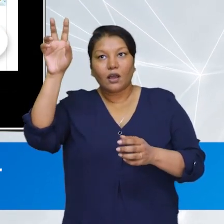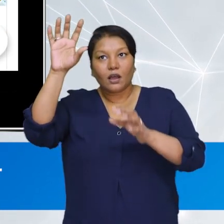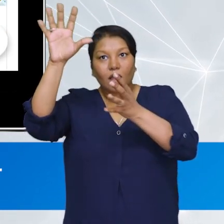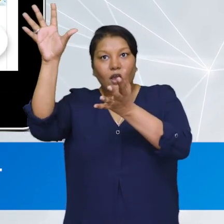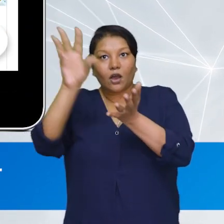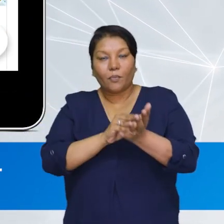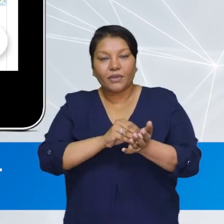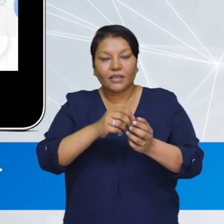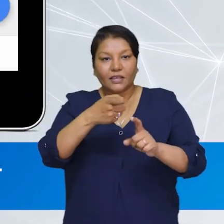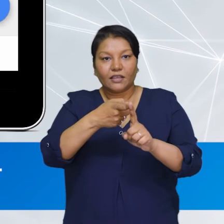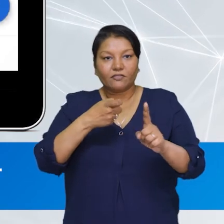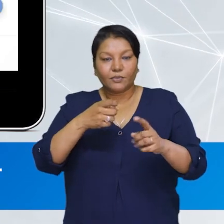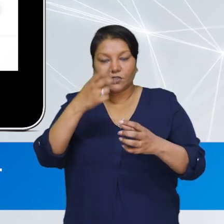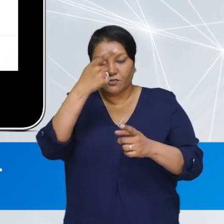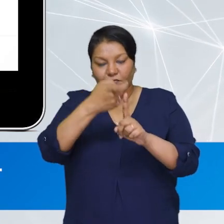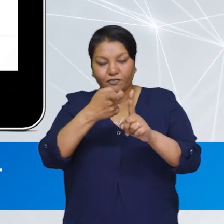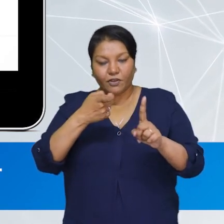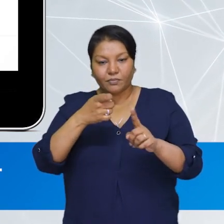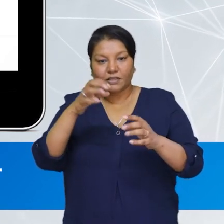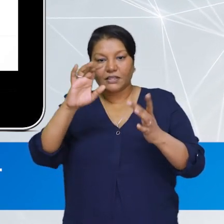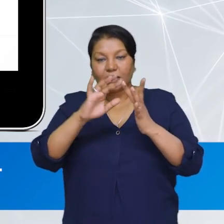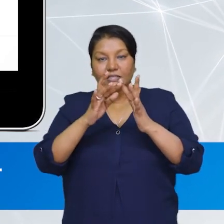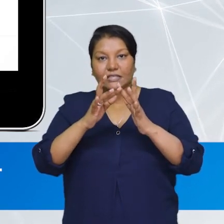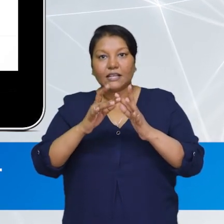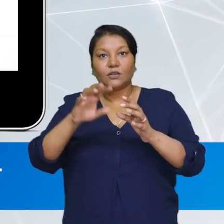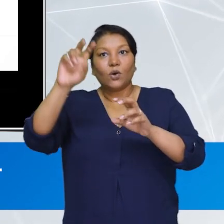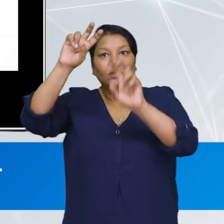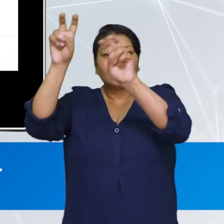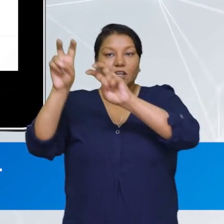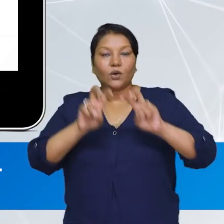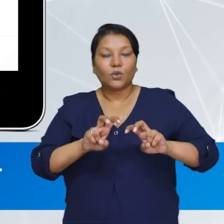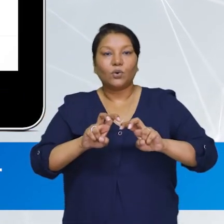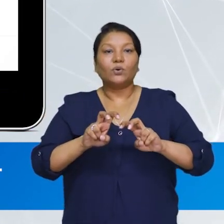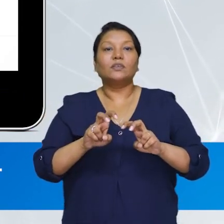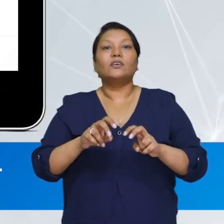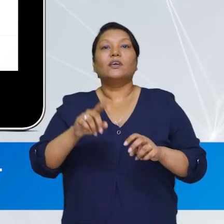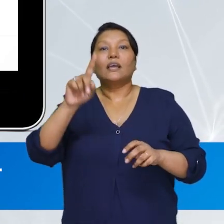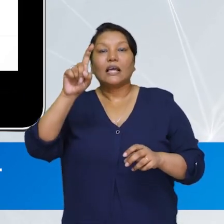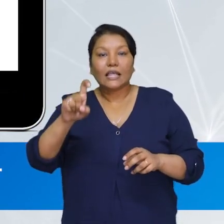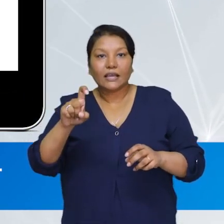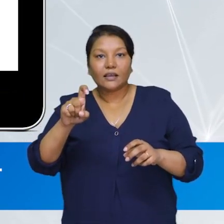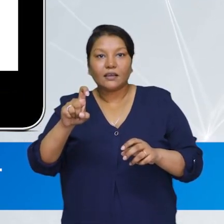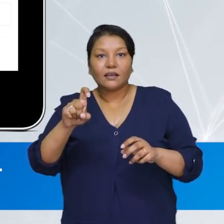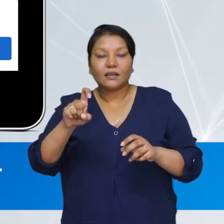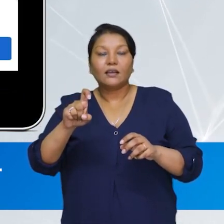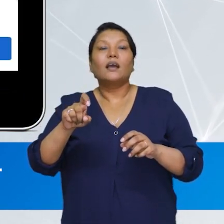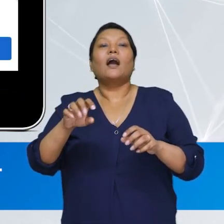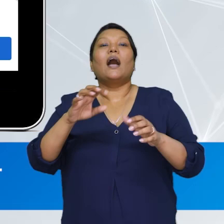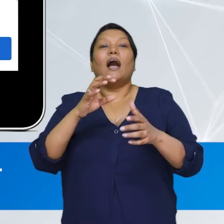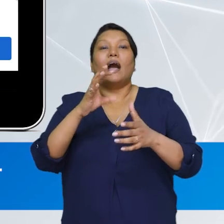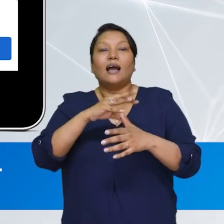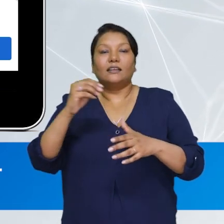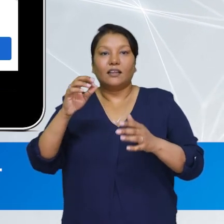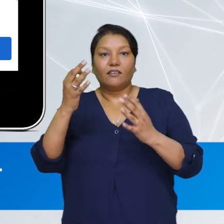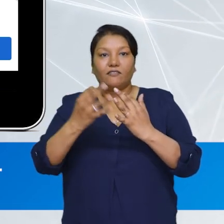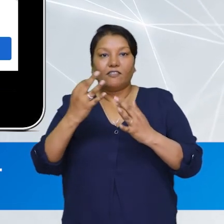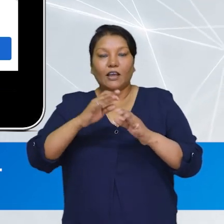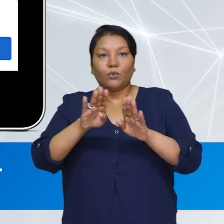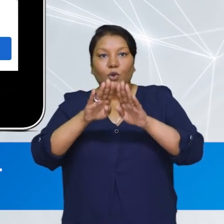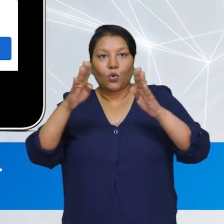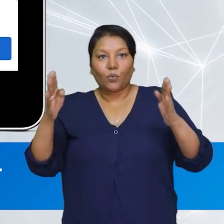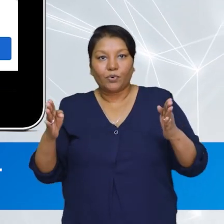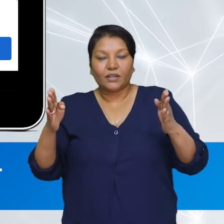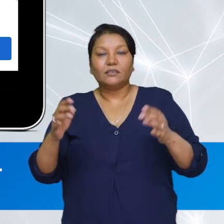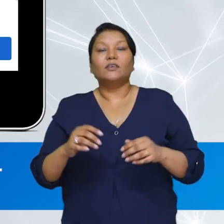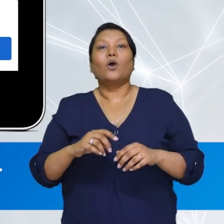your classroom. Click on the Classwork tab, then click on the assignment you wish to view. Once